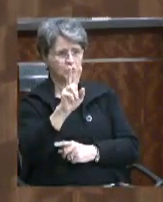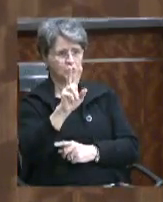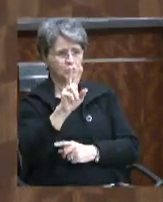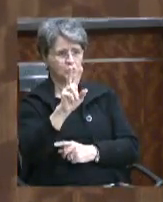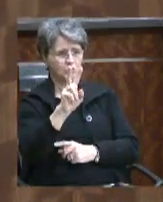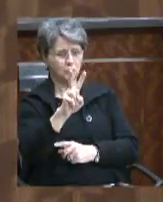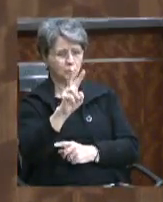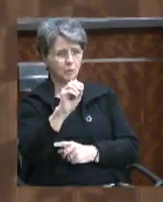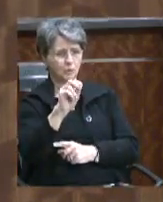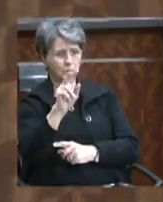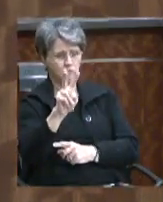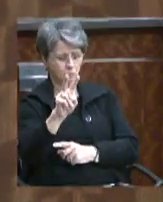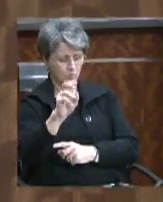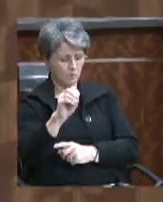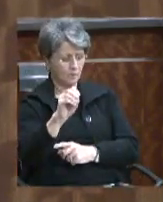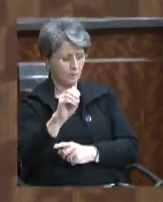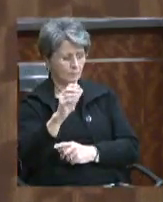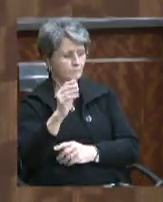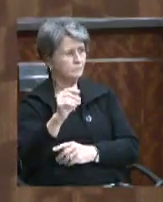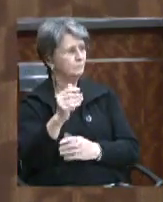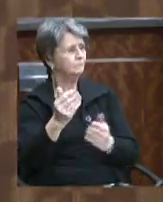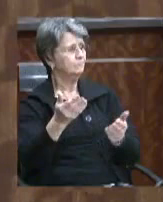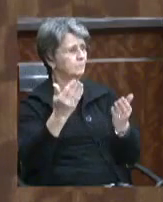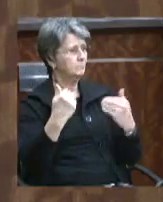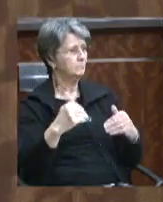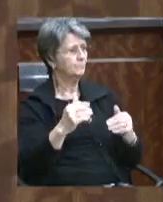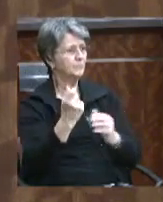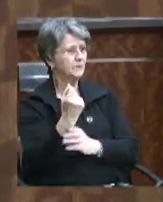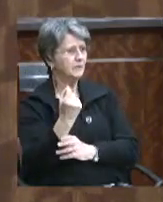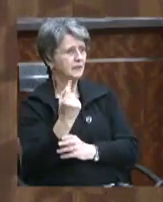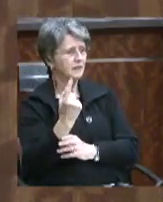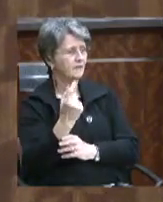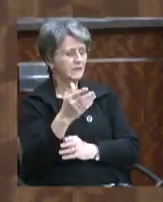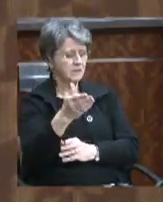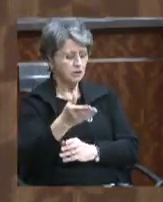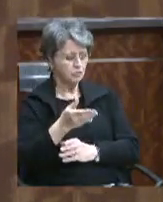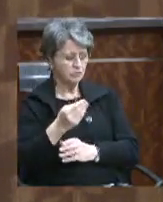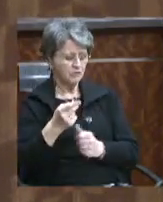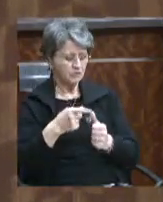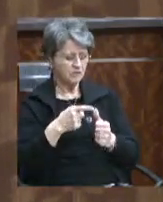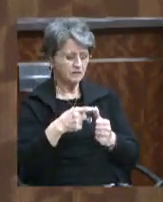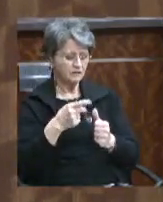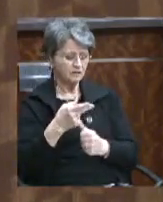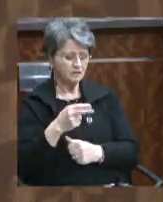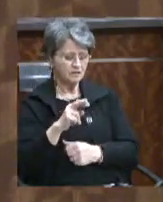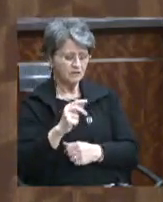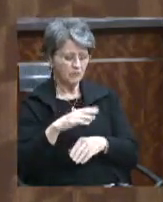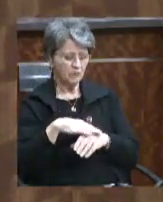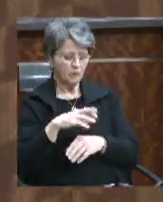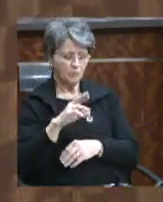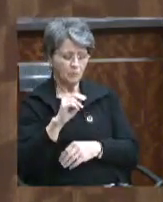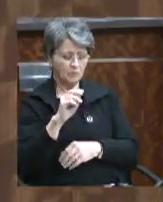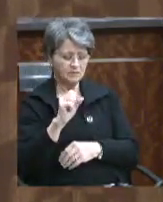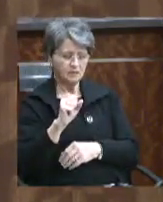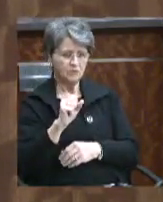With that, I'll move to agenda item number 11, introduction of first public hearing on resolution